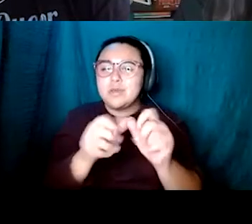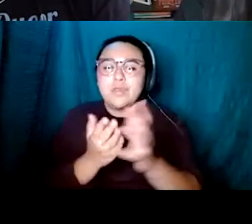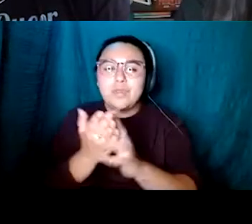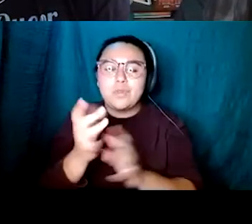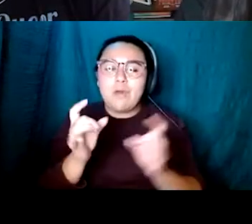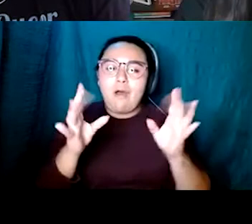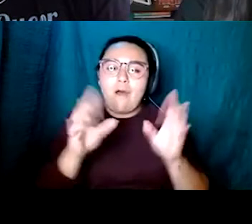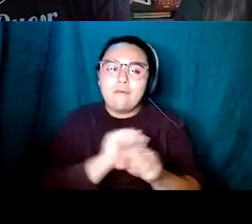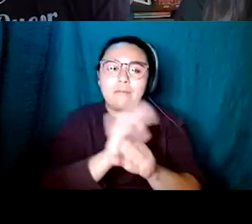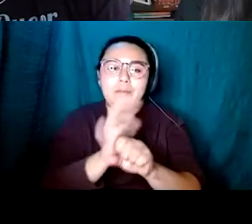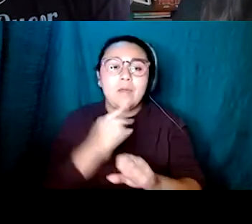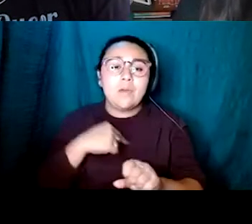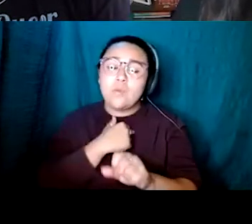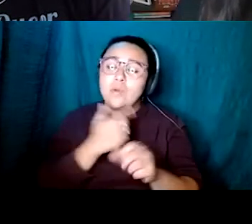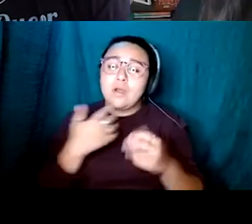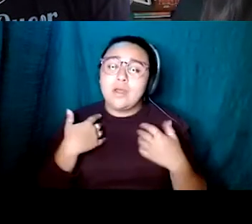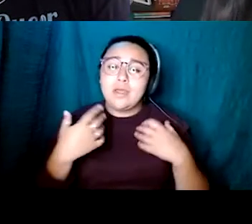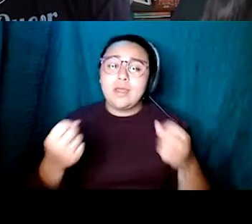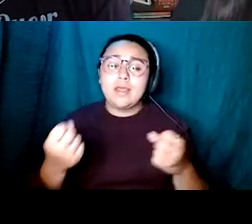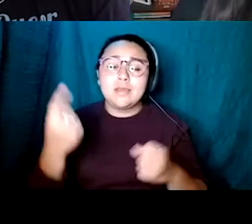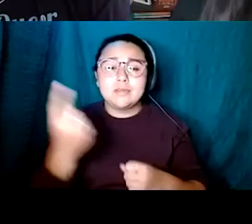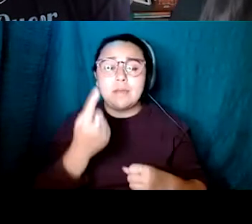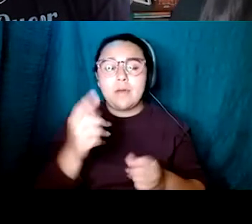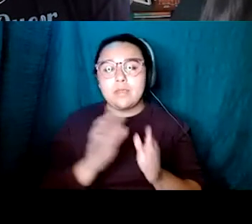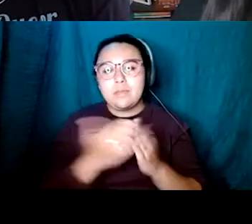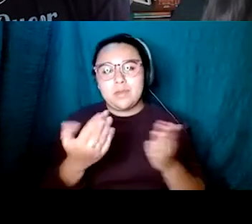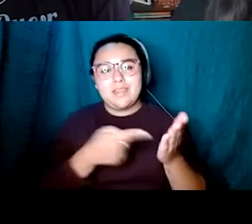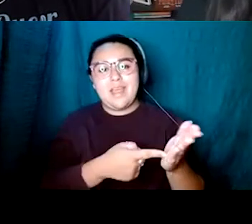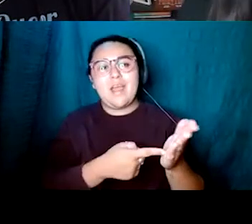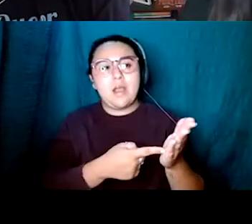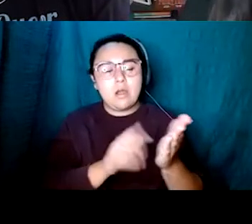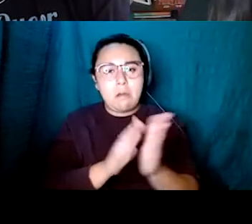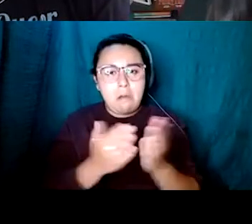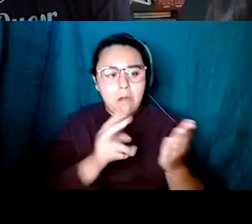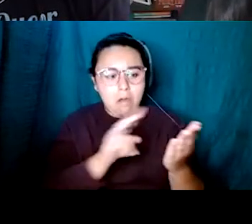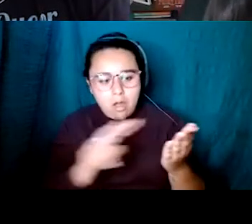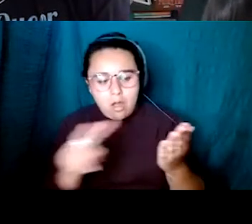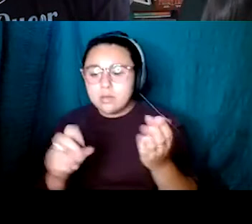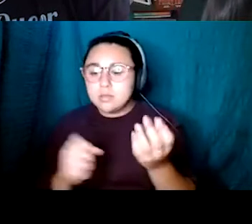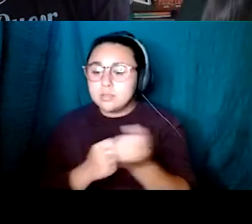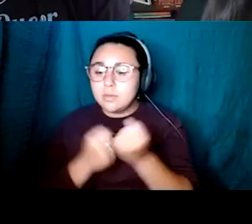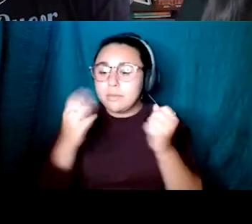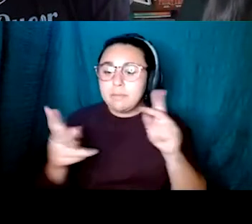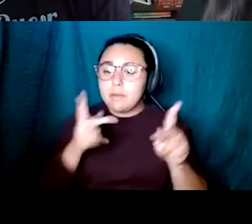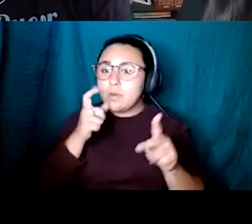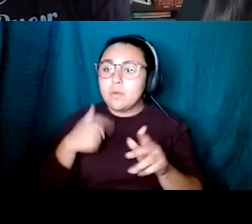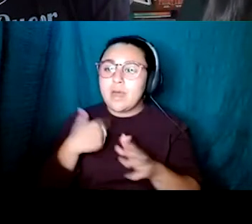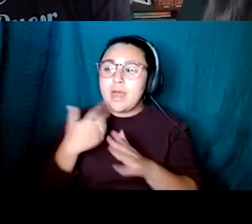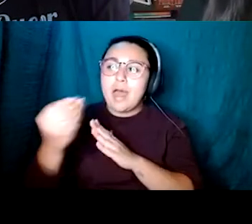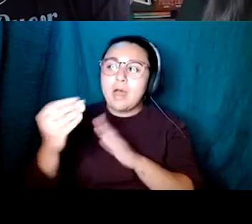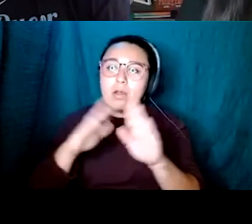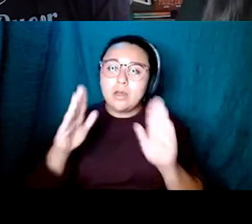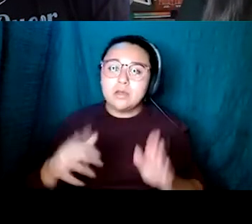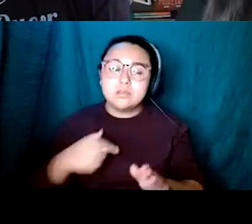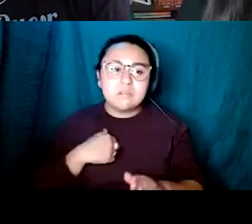coming out of it somehow, for the book to be there for so many people who are emerging from their homes and worrying about, oh, did